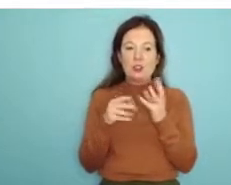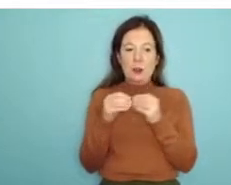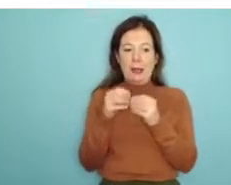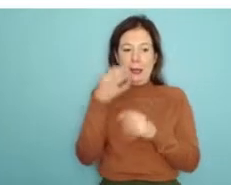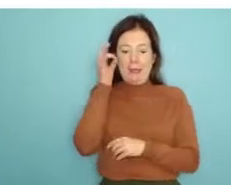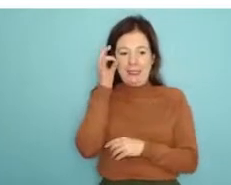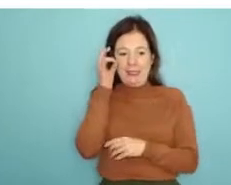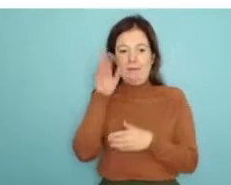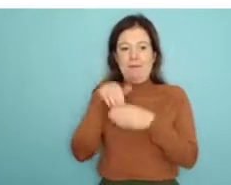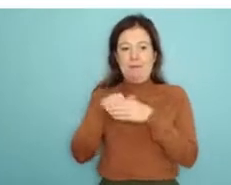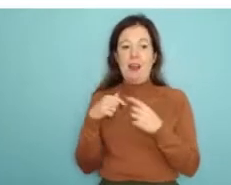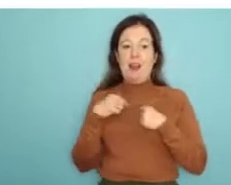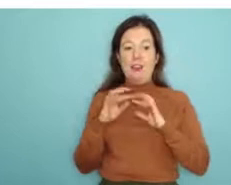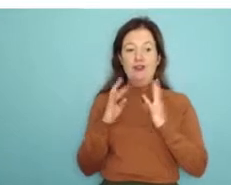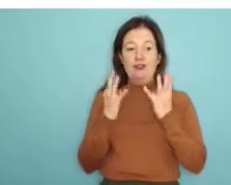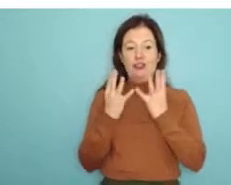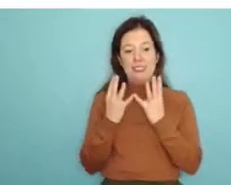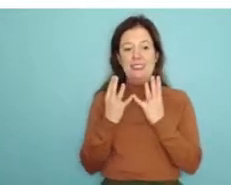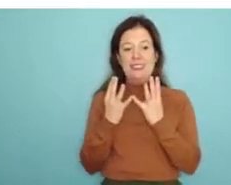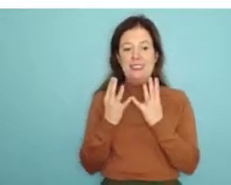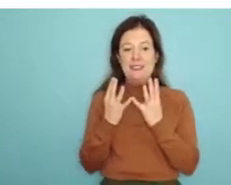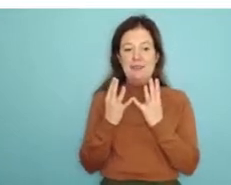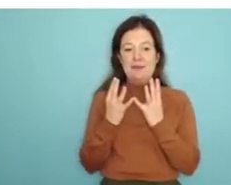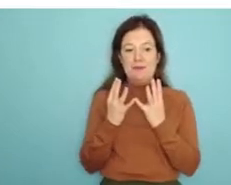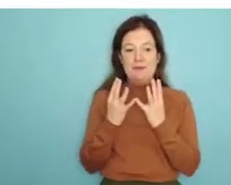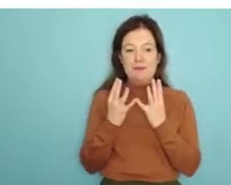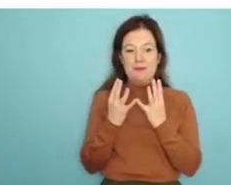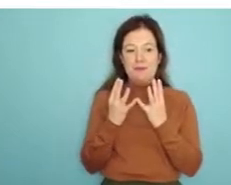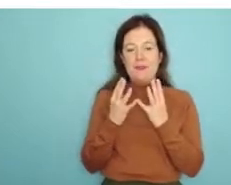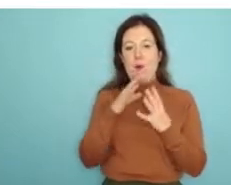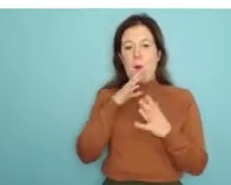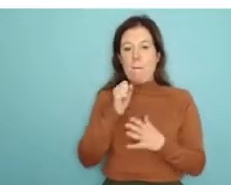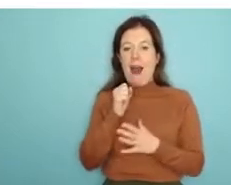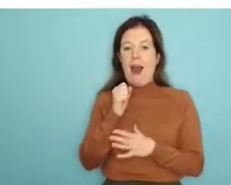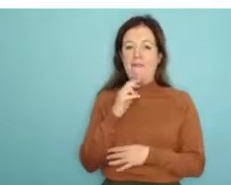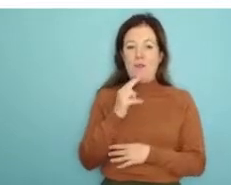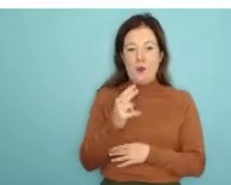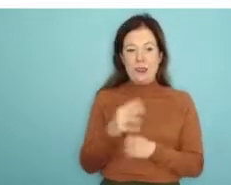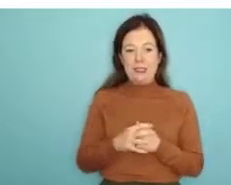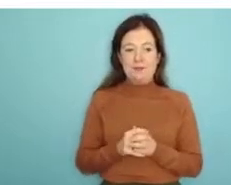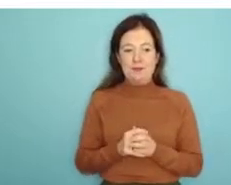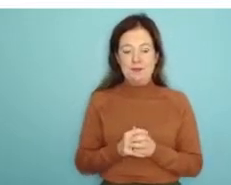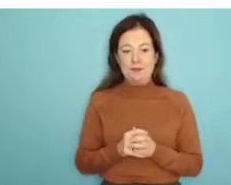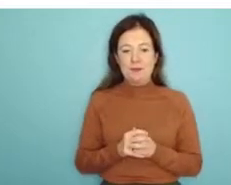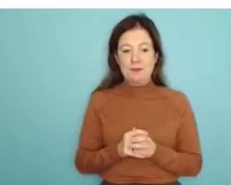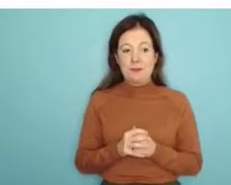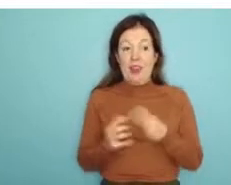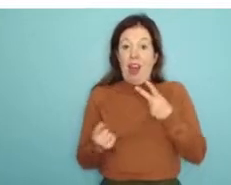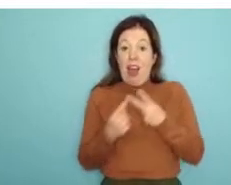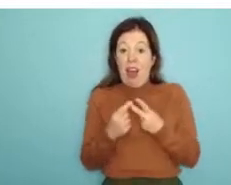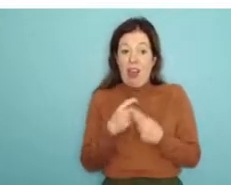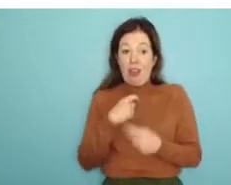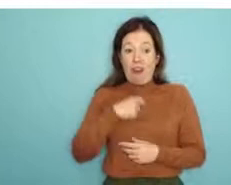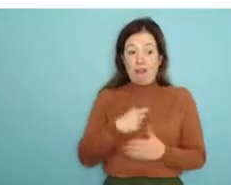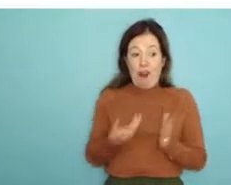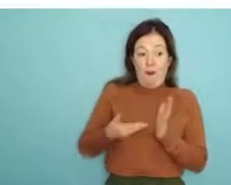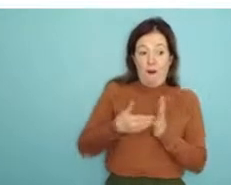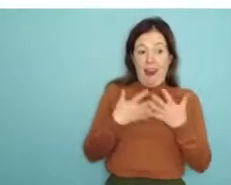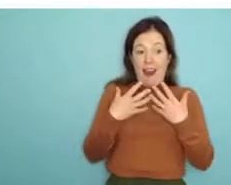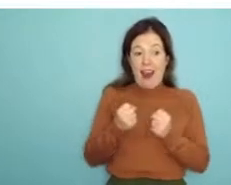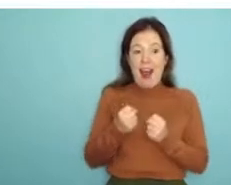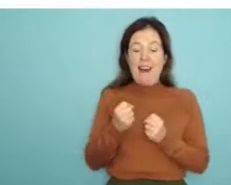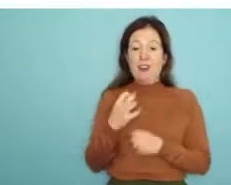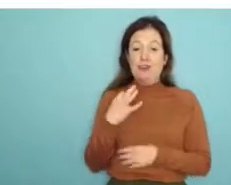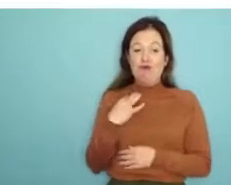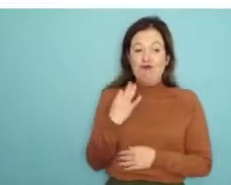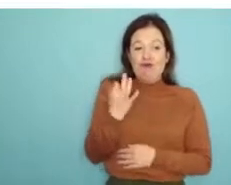And one more role that I'm doing is as cohort representative for my DClinPsych cohort. So coming on to the next